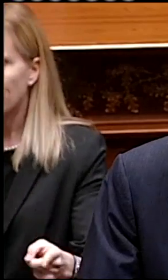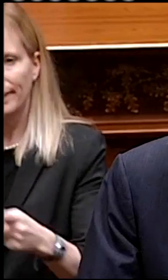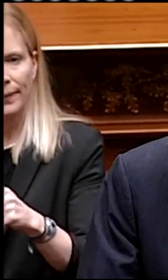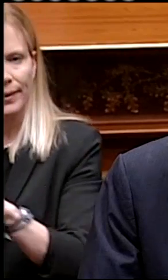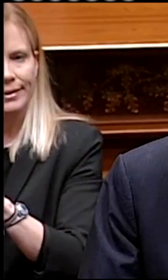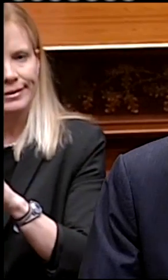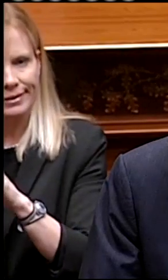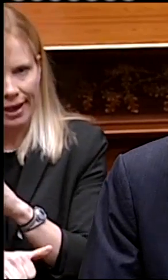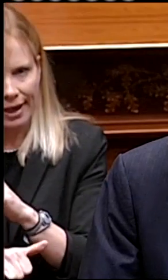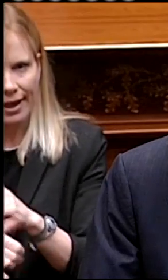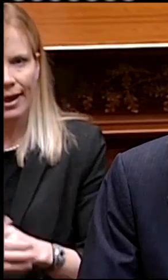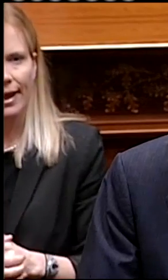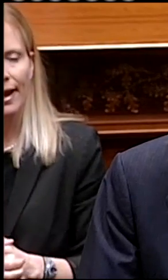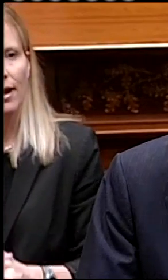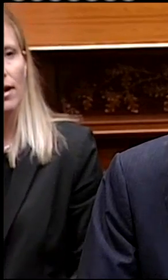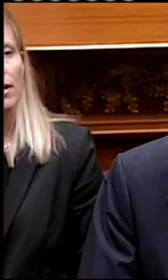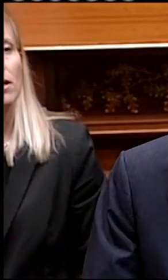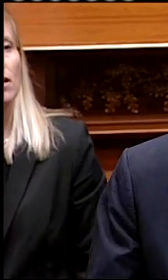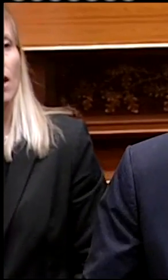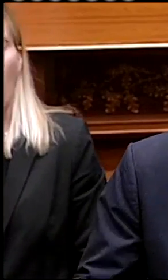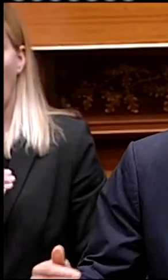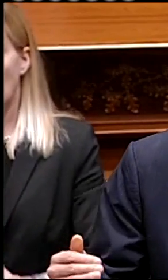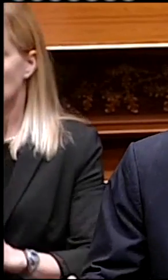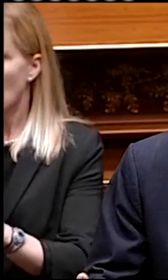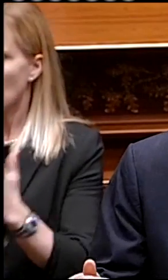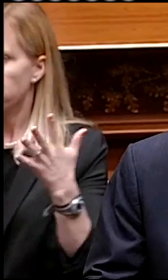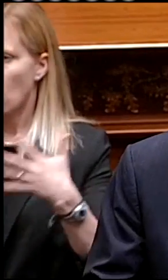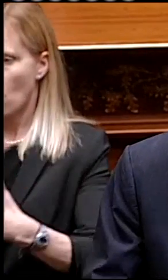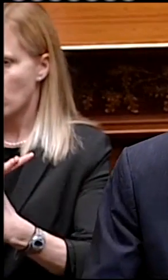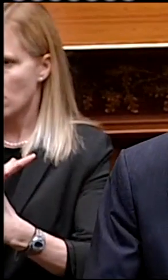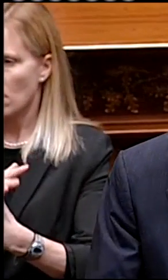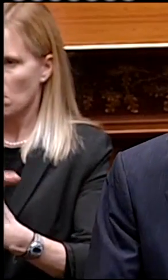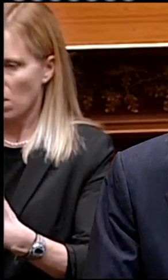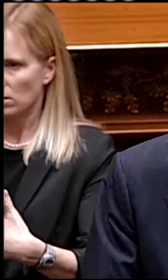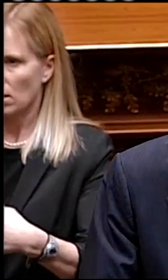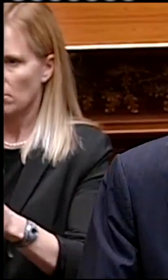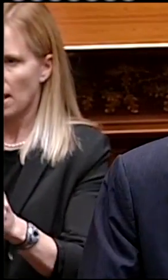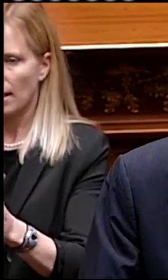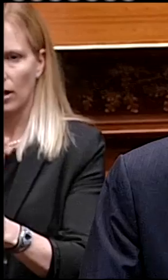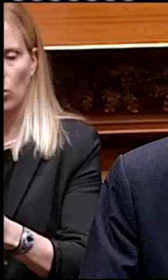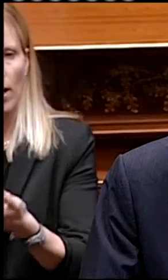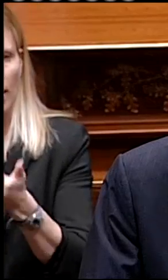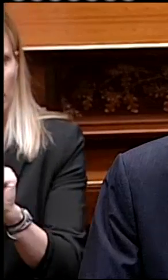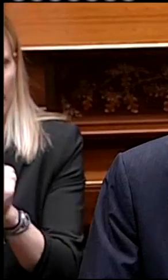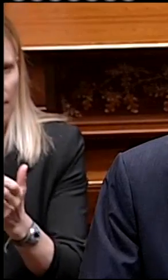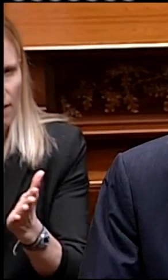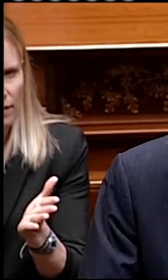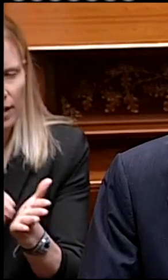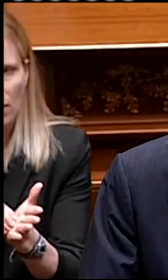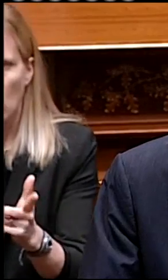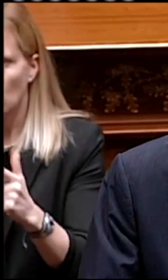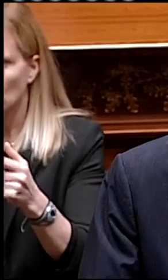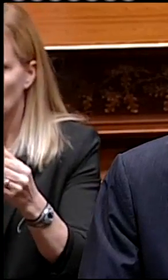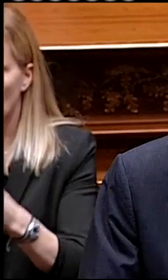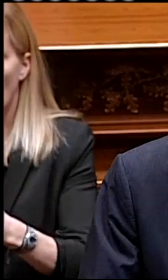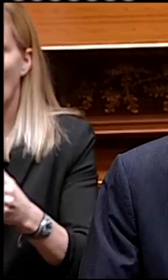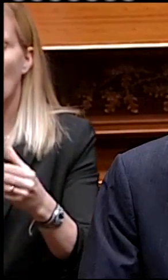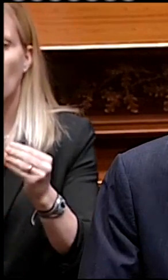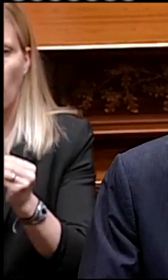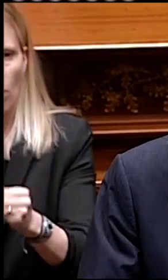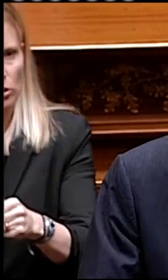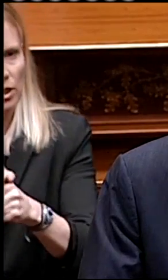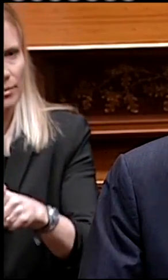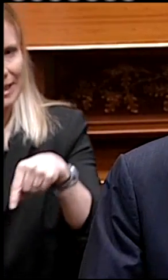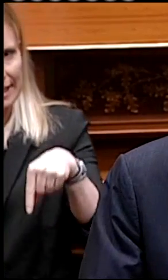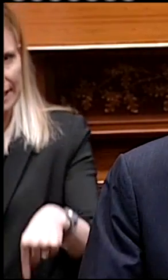stay. Our top priority must be making Illinois competitive again, to grow more jobs